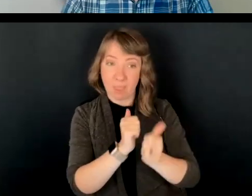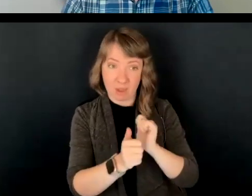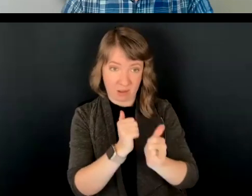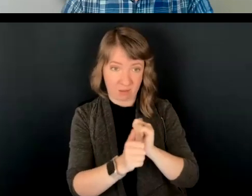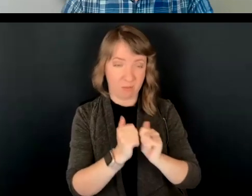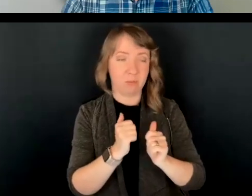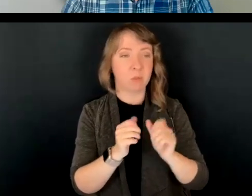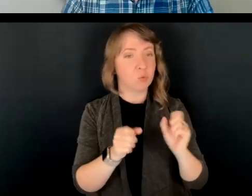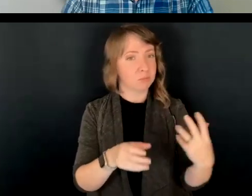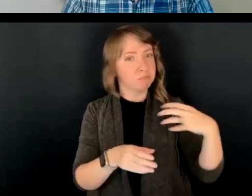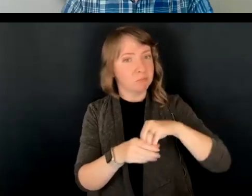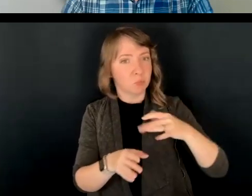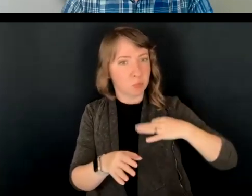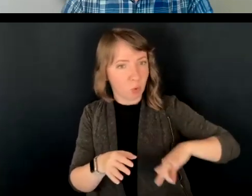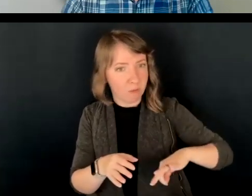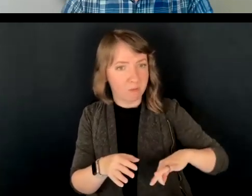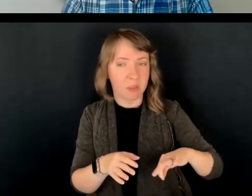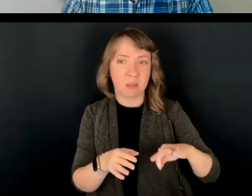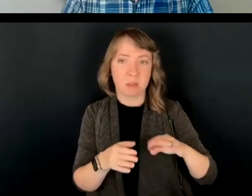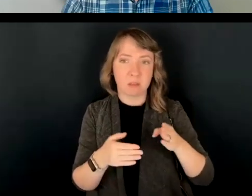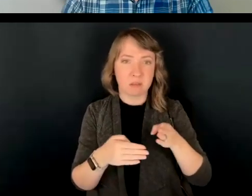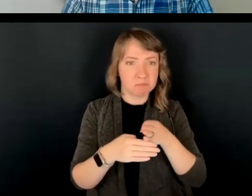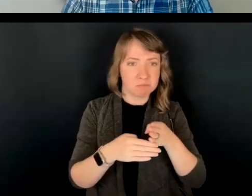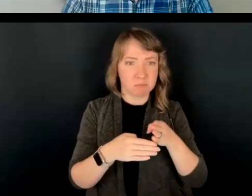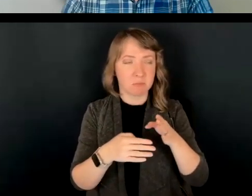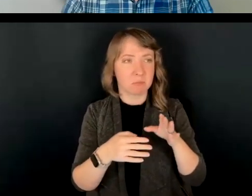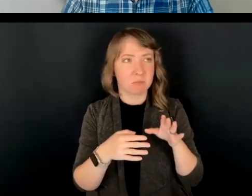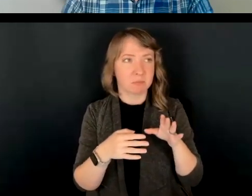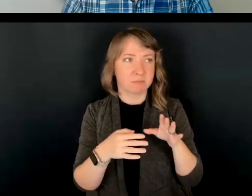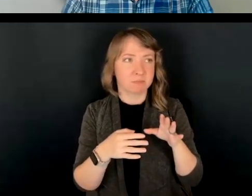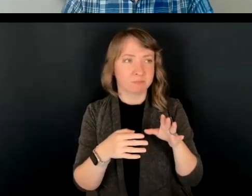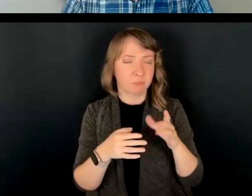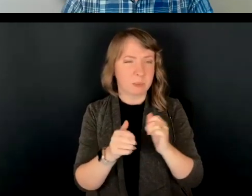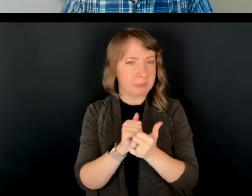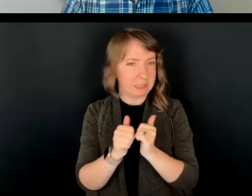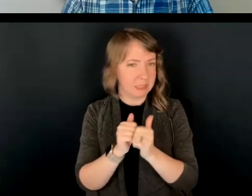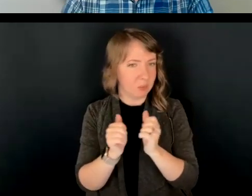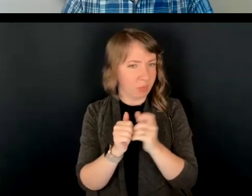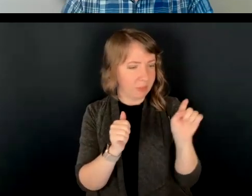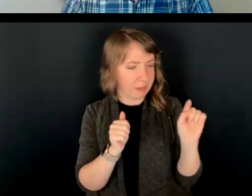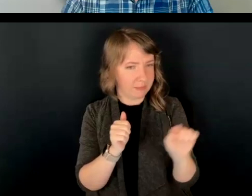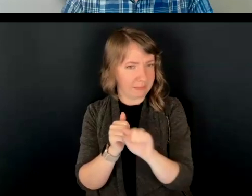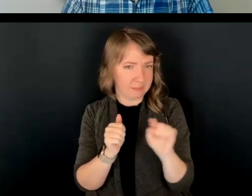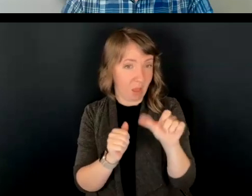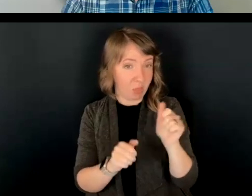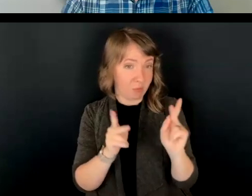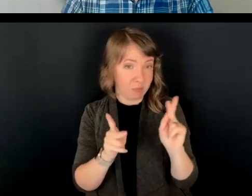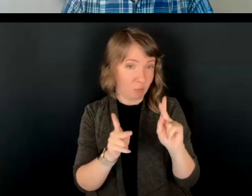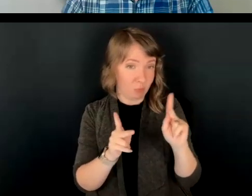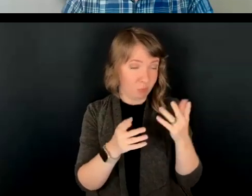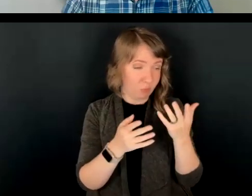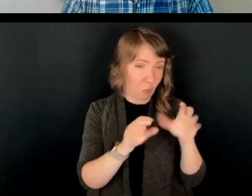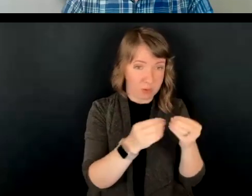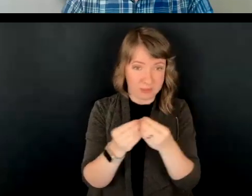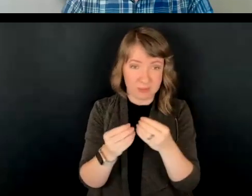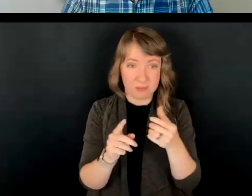can build in, profit margins, and you're competing against whoever else from the private sector. Again, it